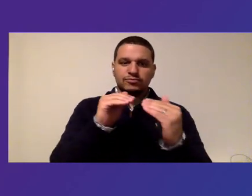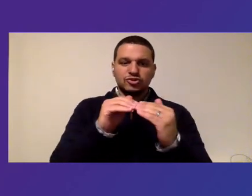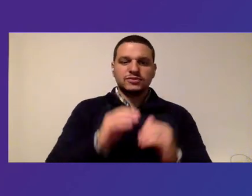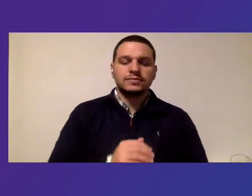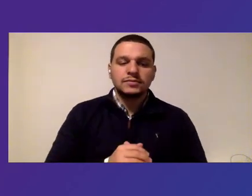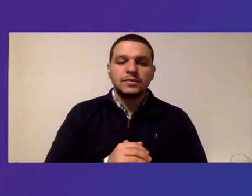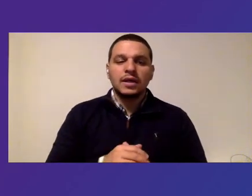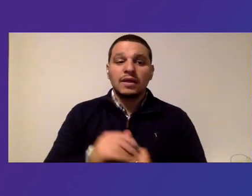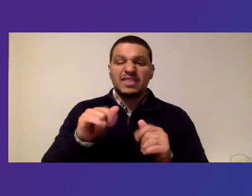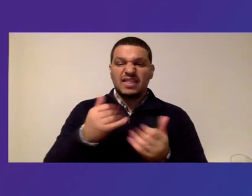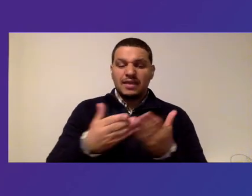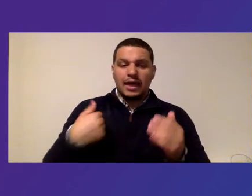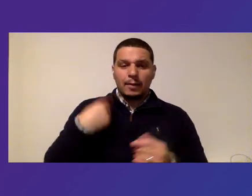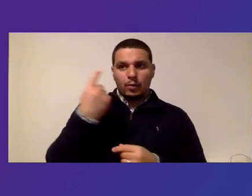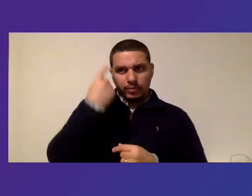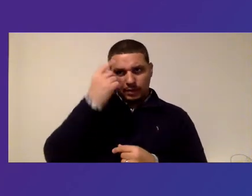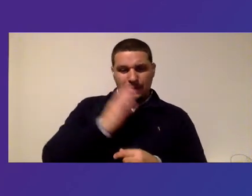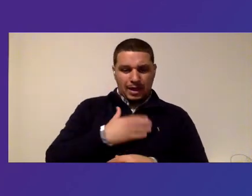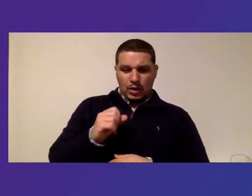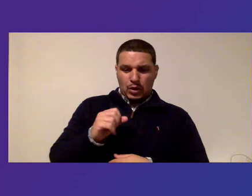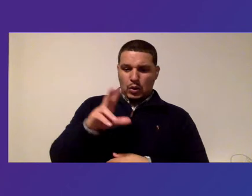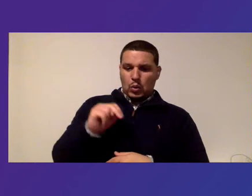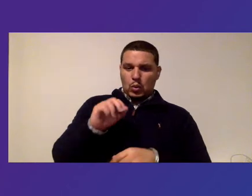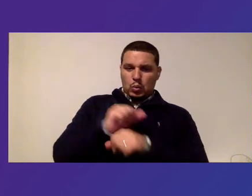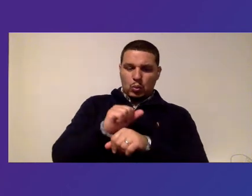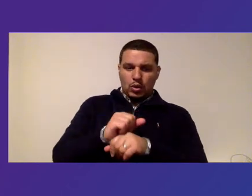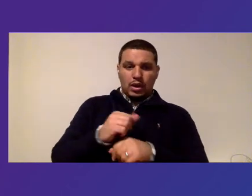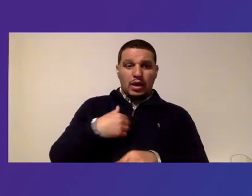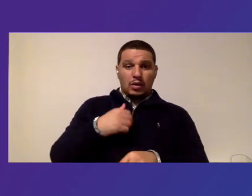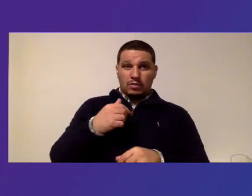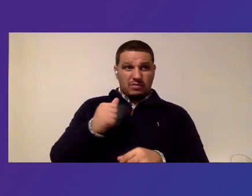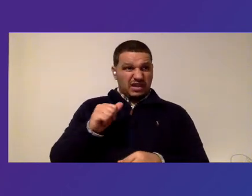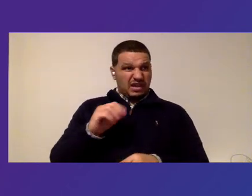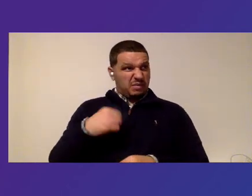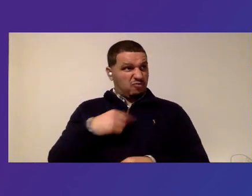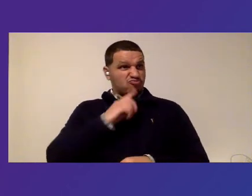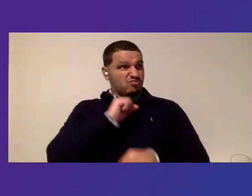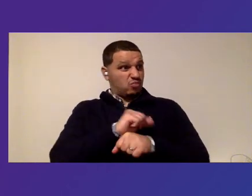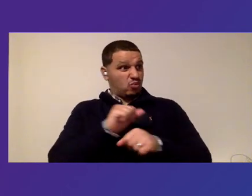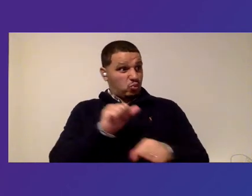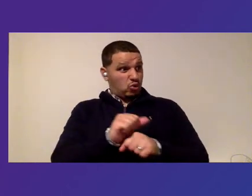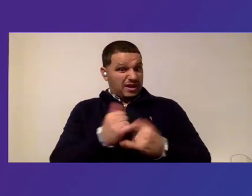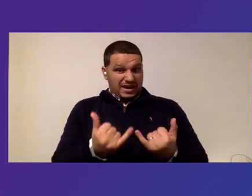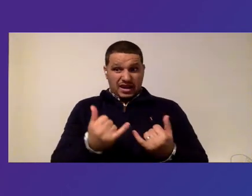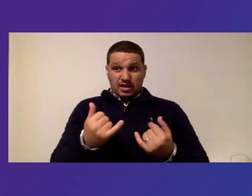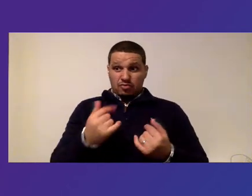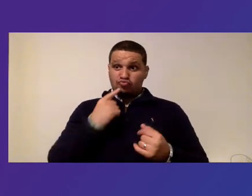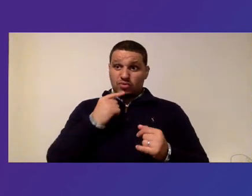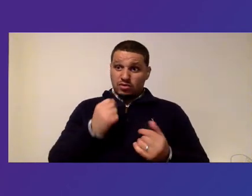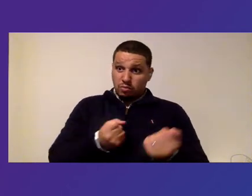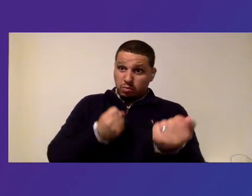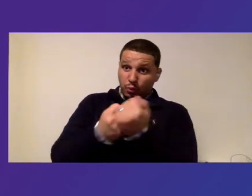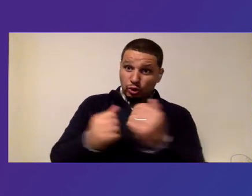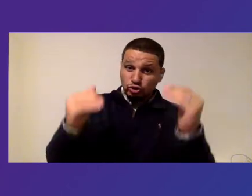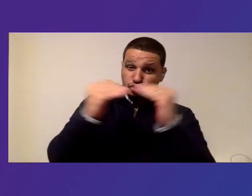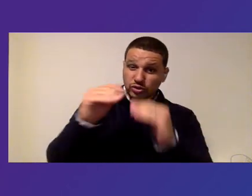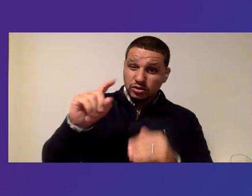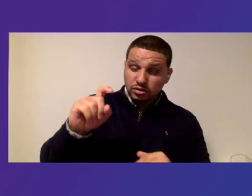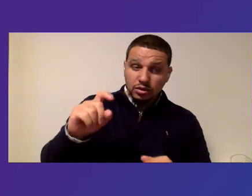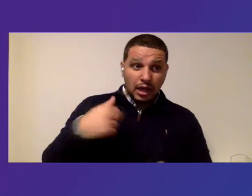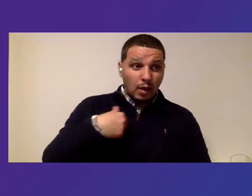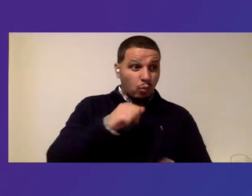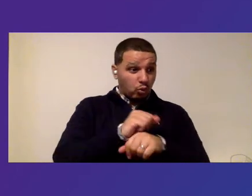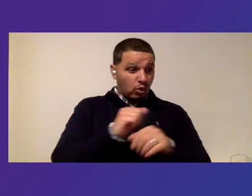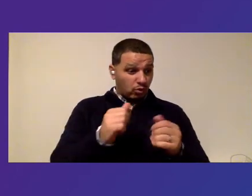thinking of constantly in my own work. Am I working in a way that perpetuates justice? Am I working in a way that builds with